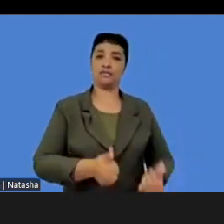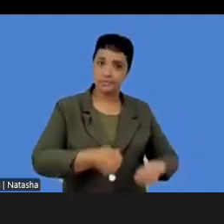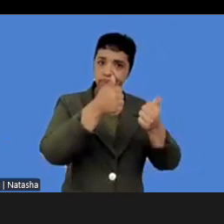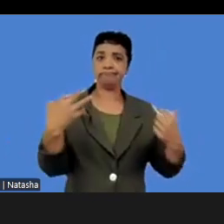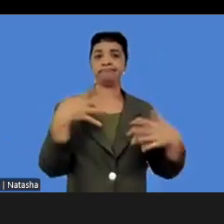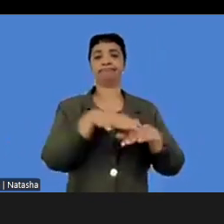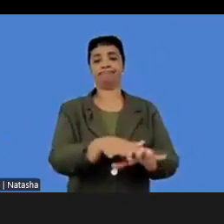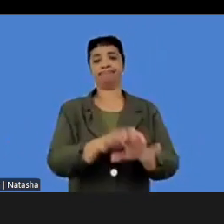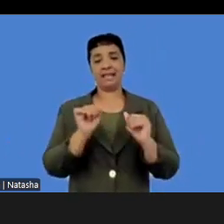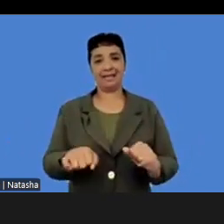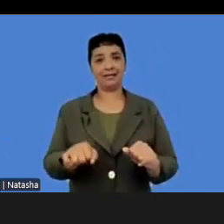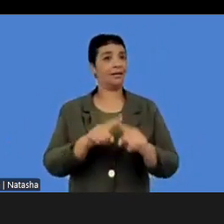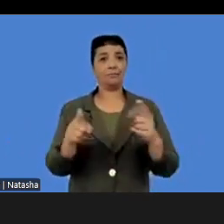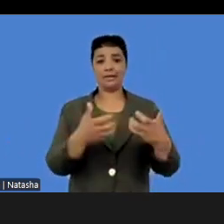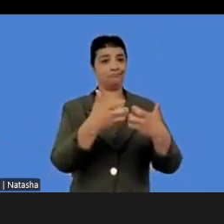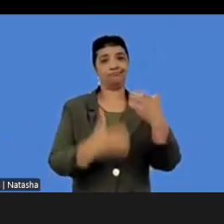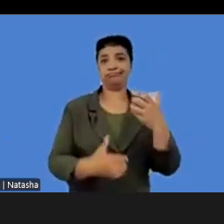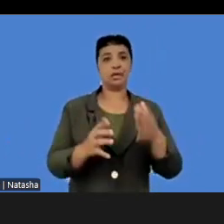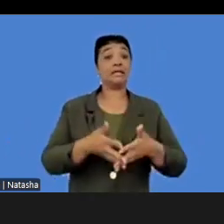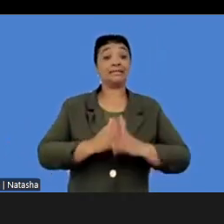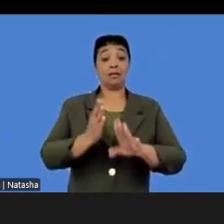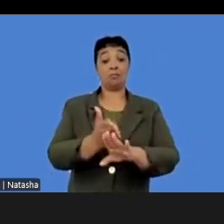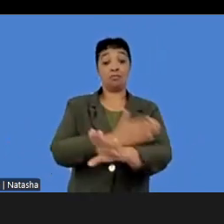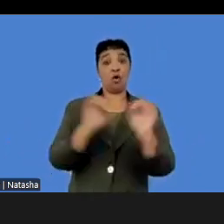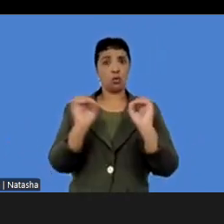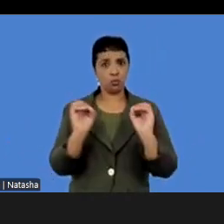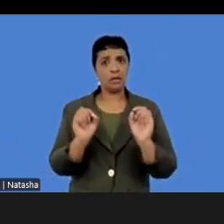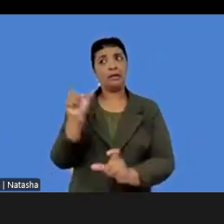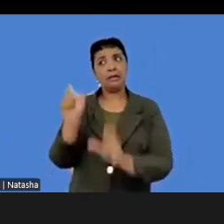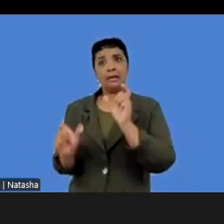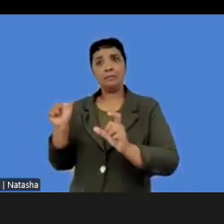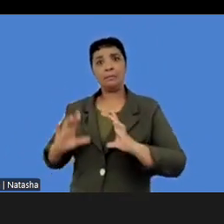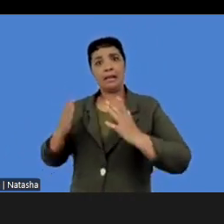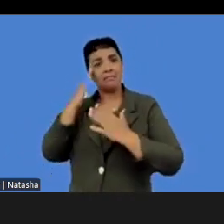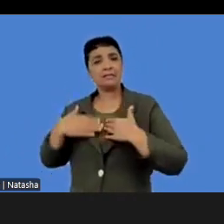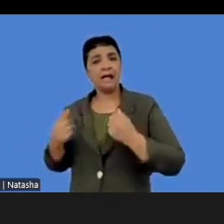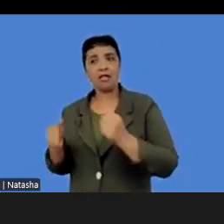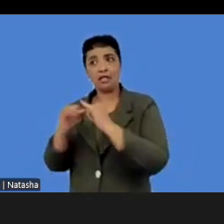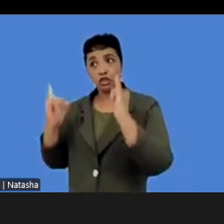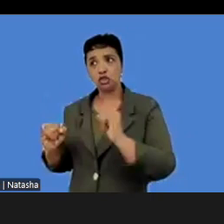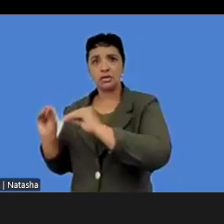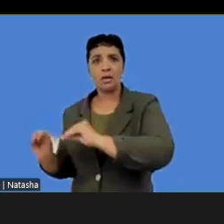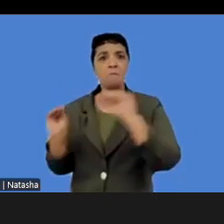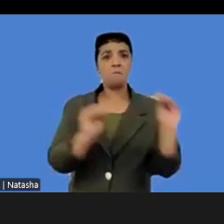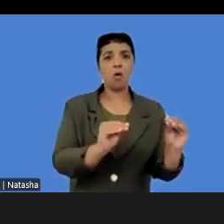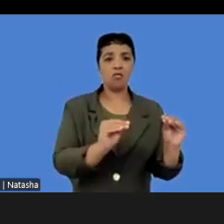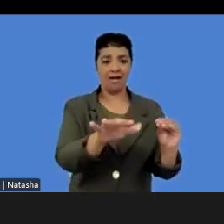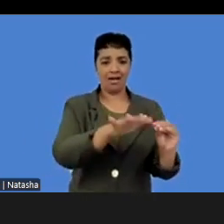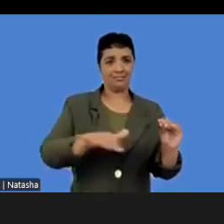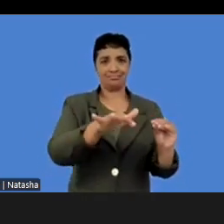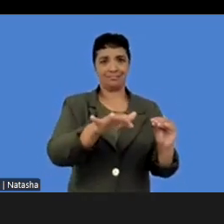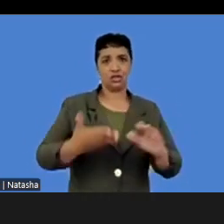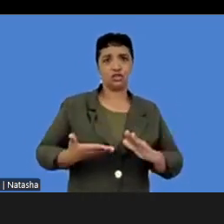was something that was not put in place. Users were moved without proper community-based services in place, and